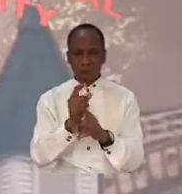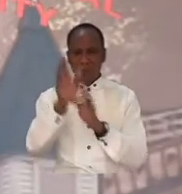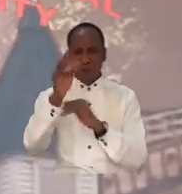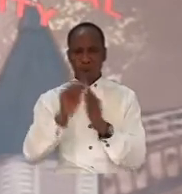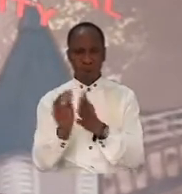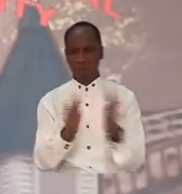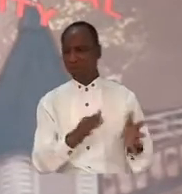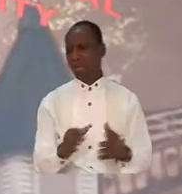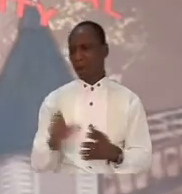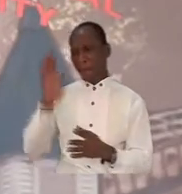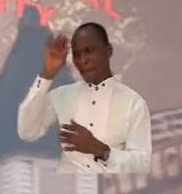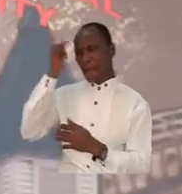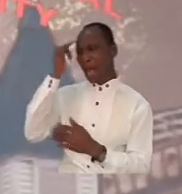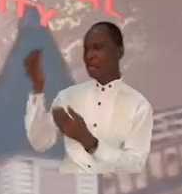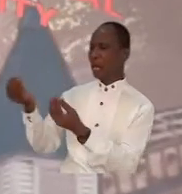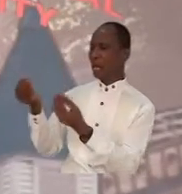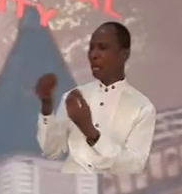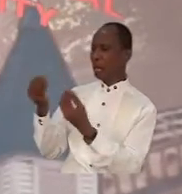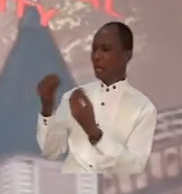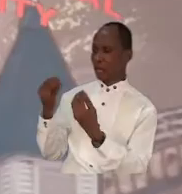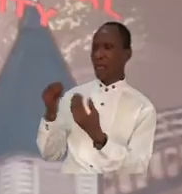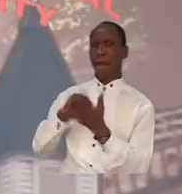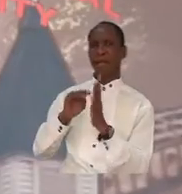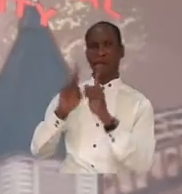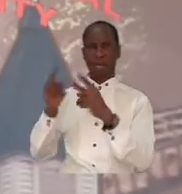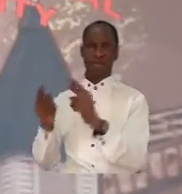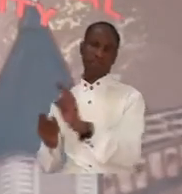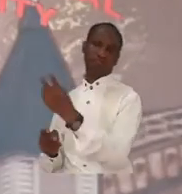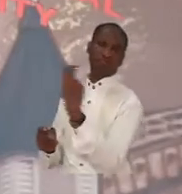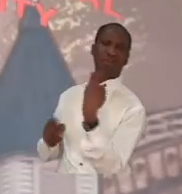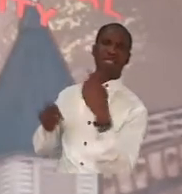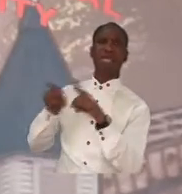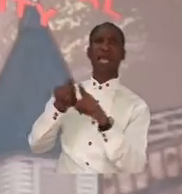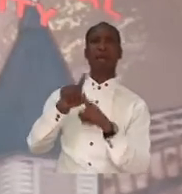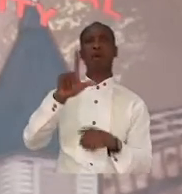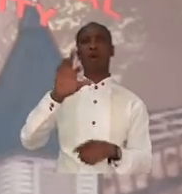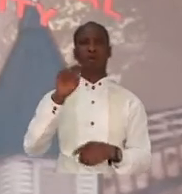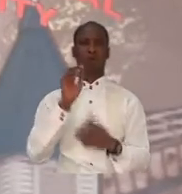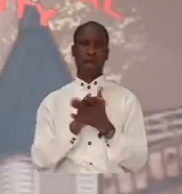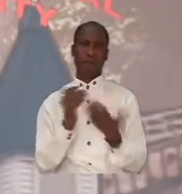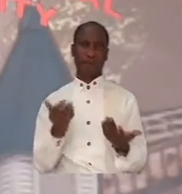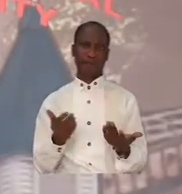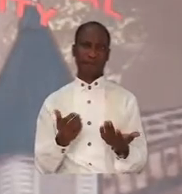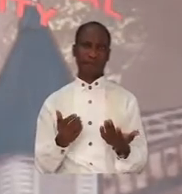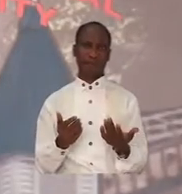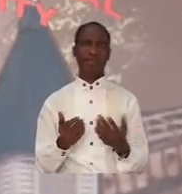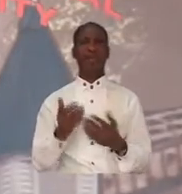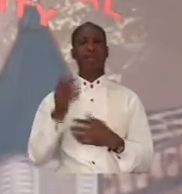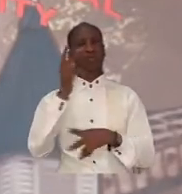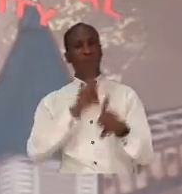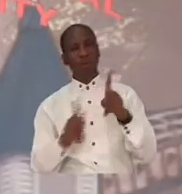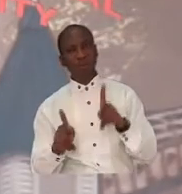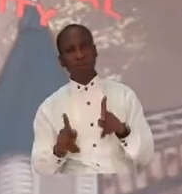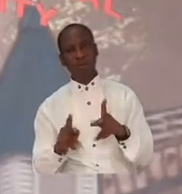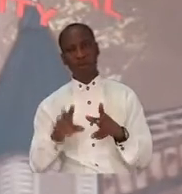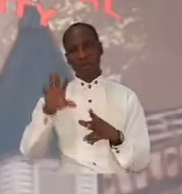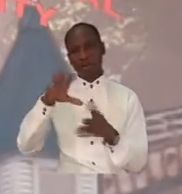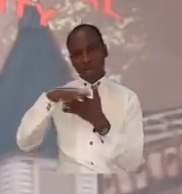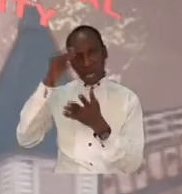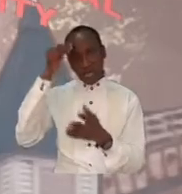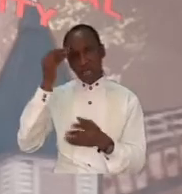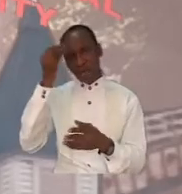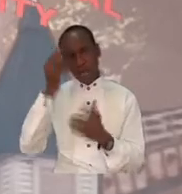De baby am mama ni papa wo met to ye no e ho na mesom e wo mu se de wo kan ye no kra de na